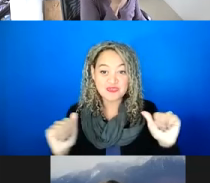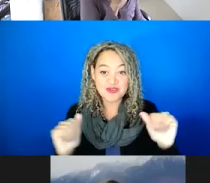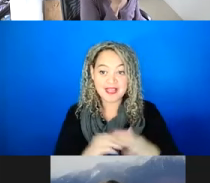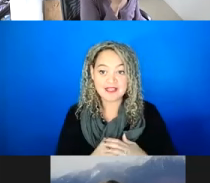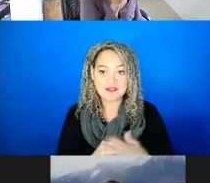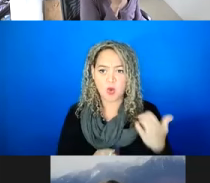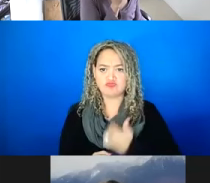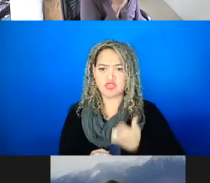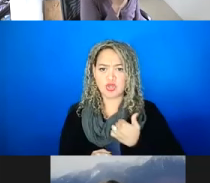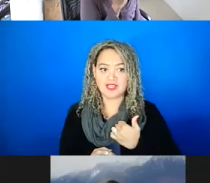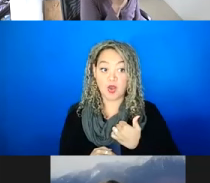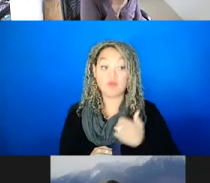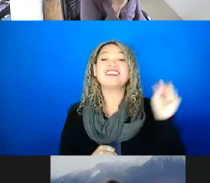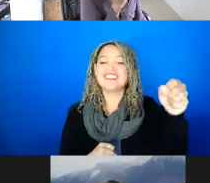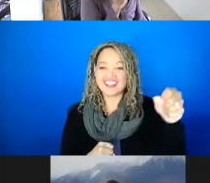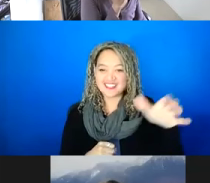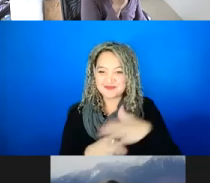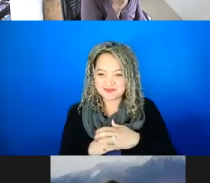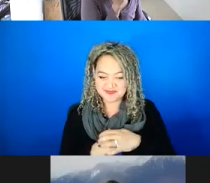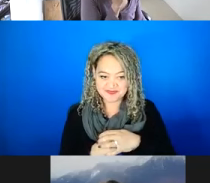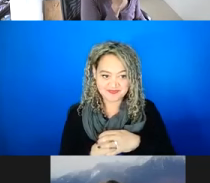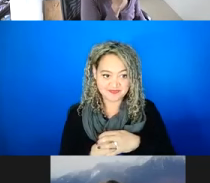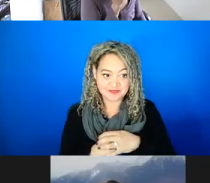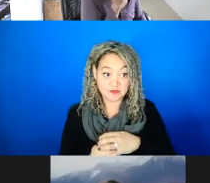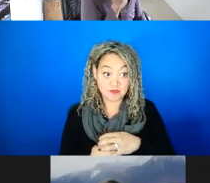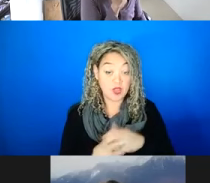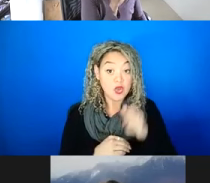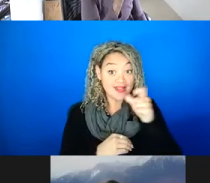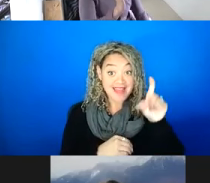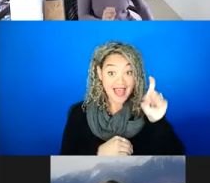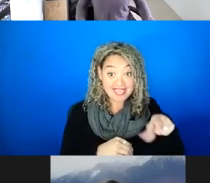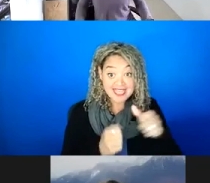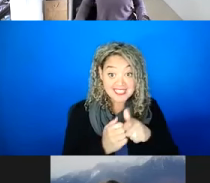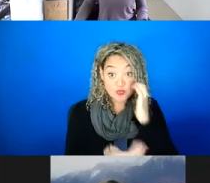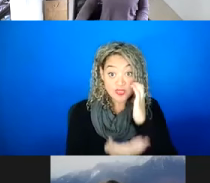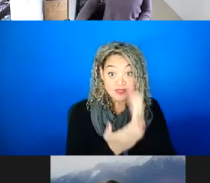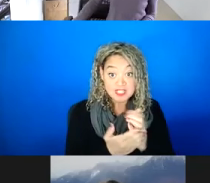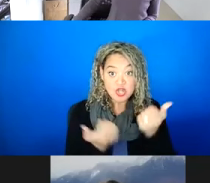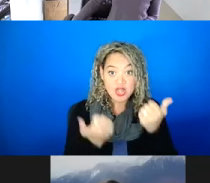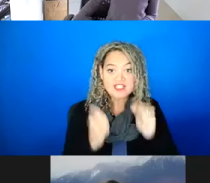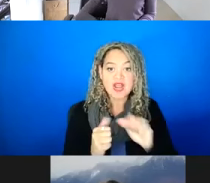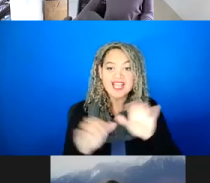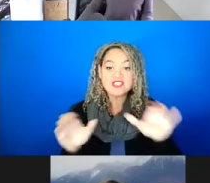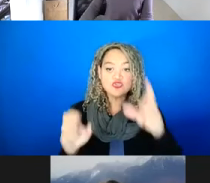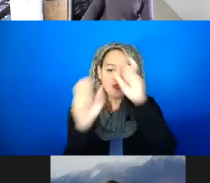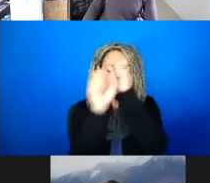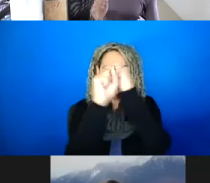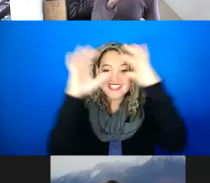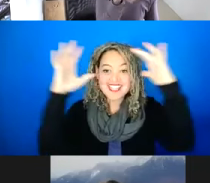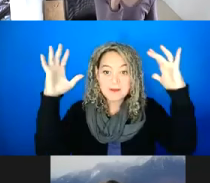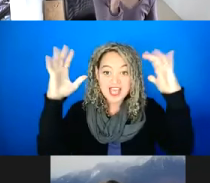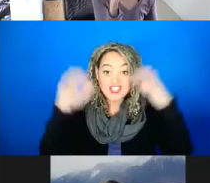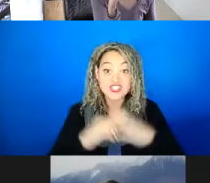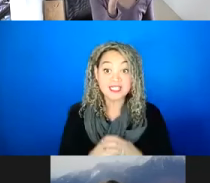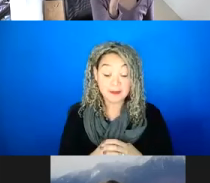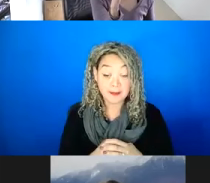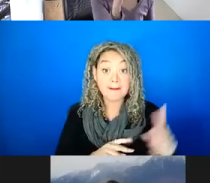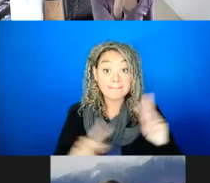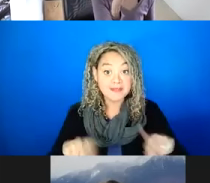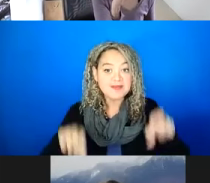Sorry about that. Oh yeah, so instead of doing this with the pictures, let's do the imagining. And by the way, people